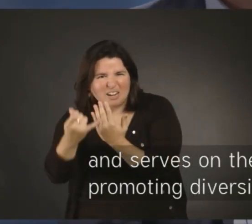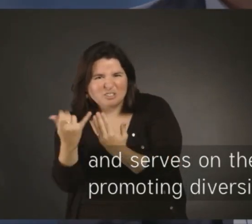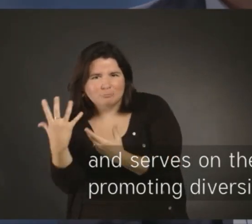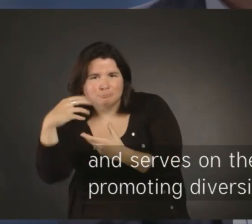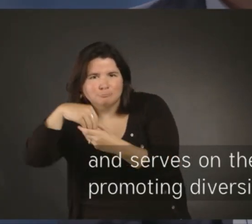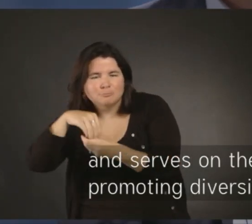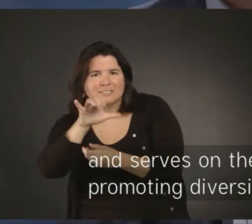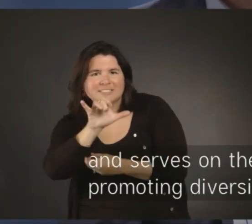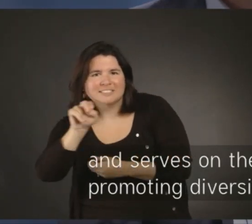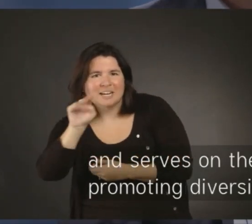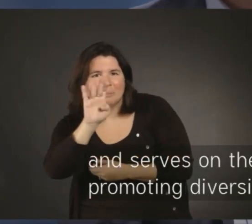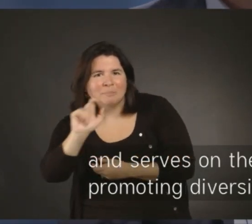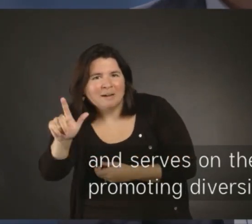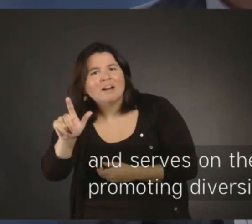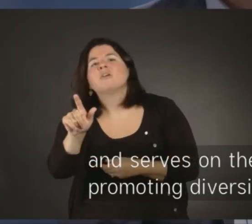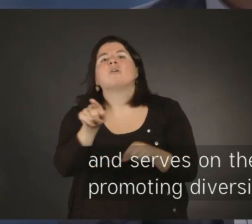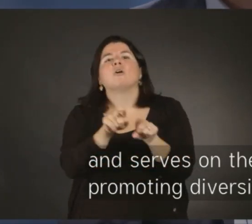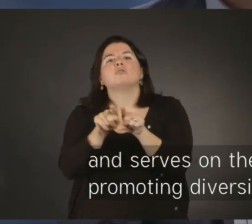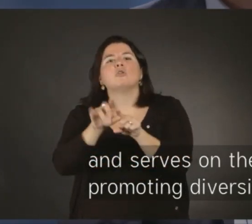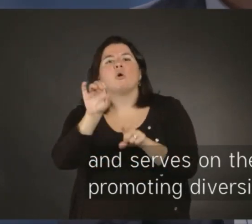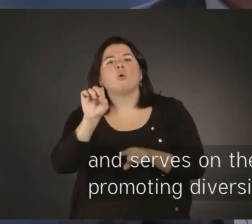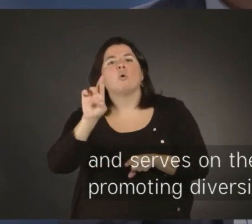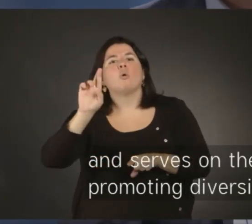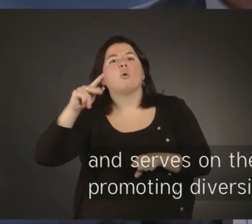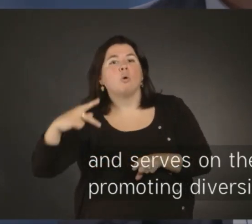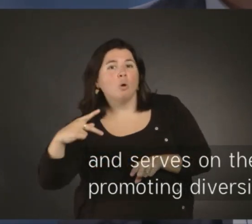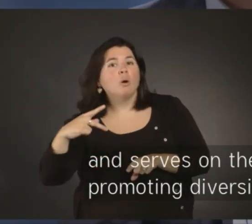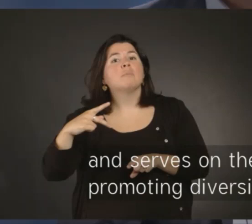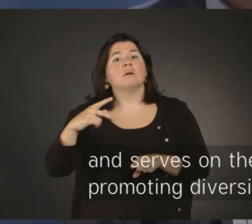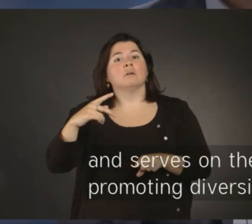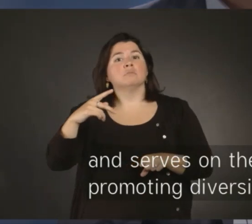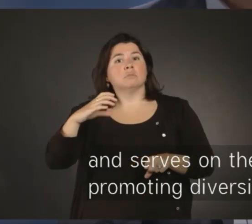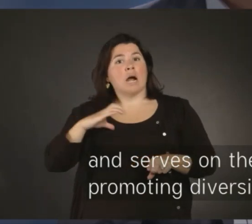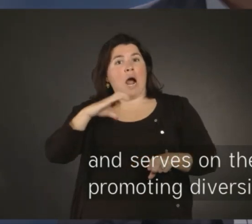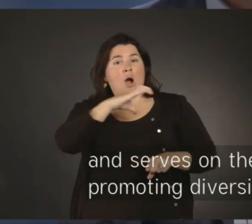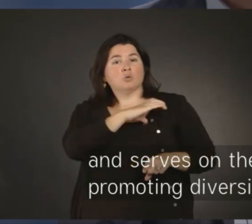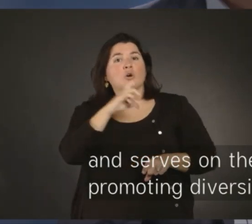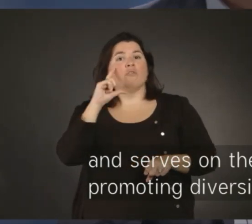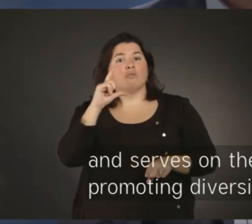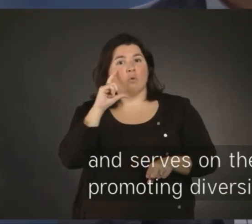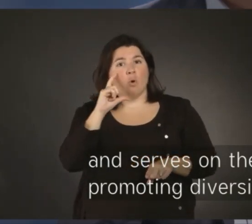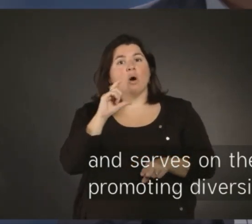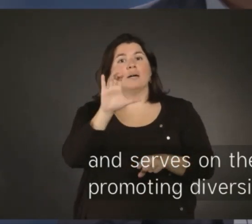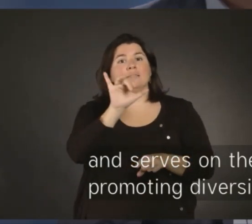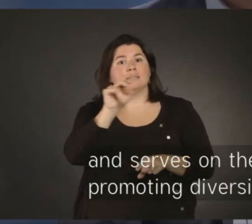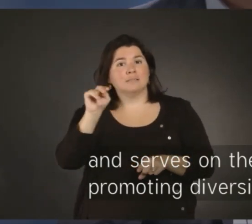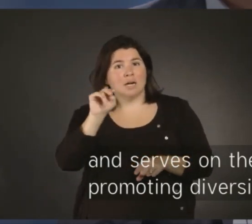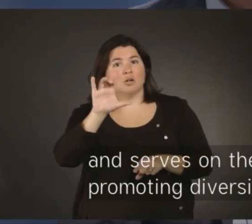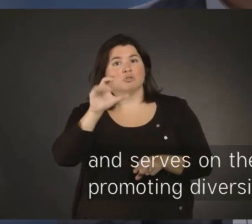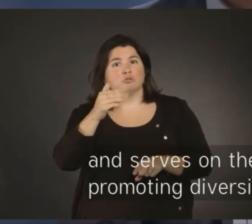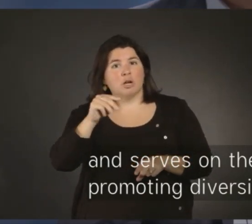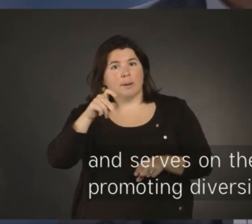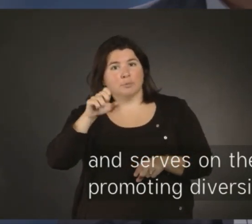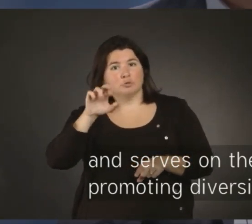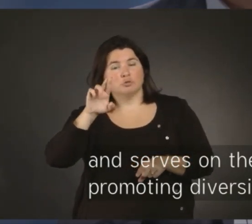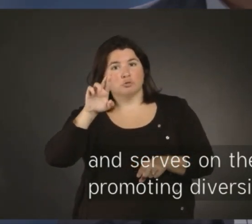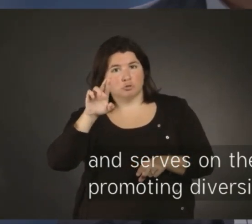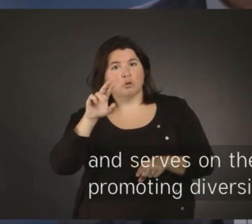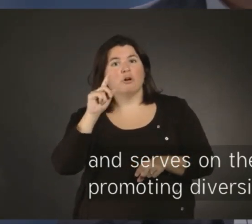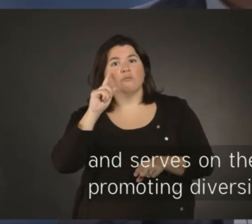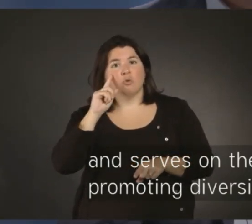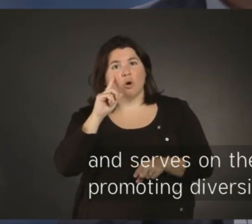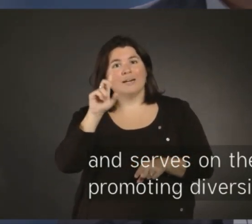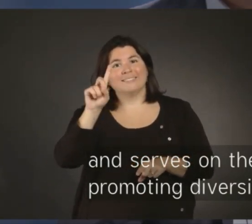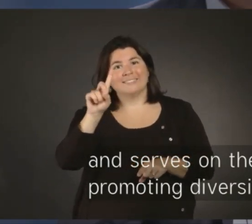the Corporate Advisory Council of the Cincinnati chapter of the BDPA promoting diversity